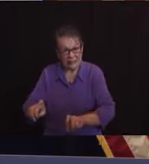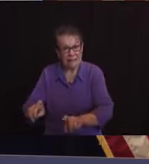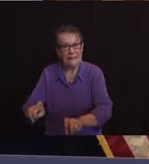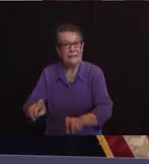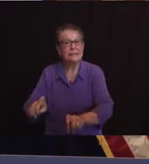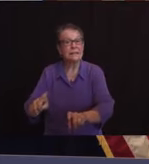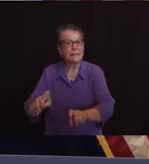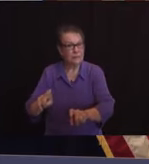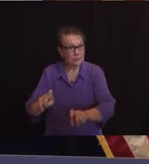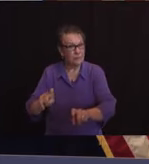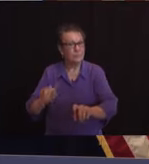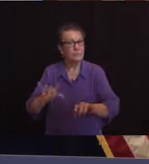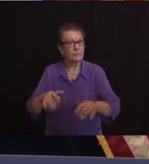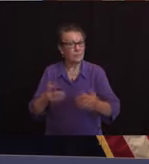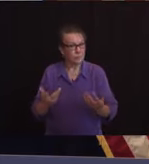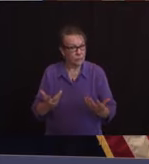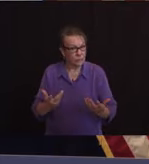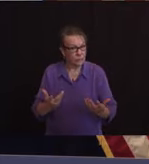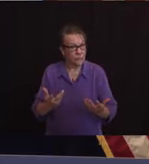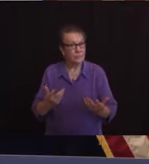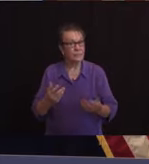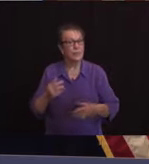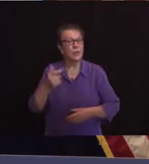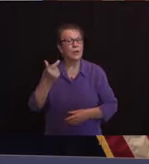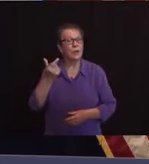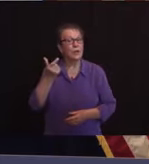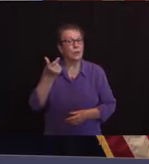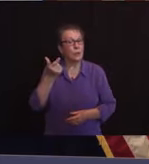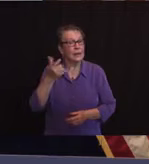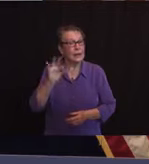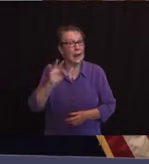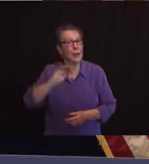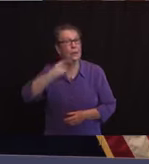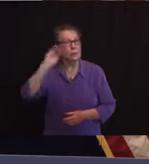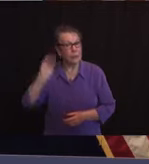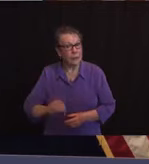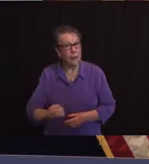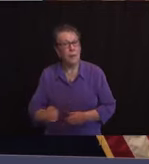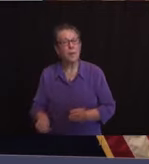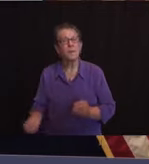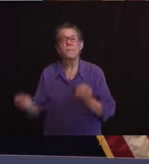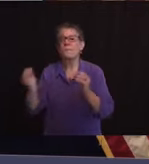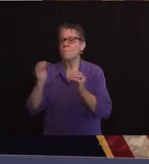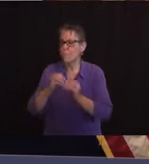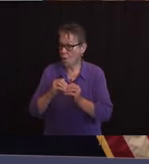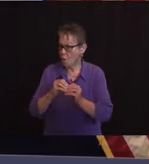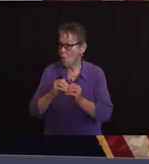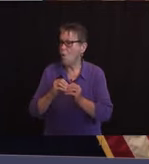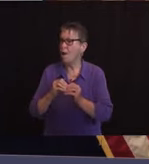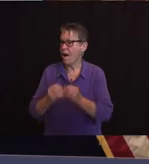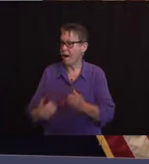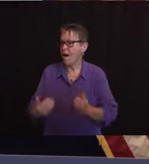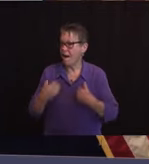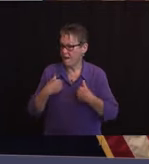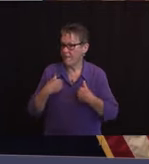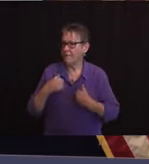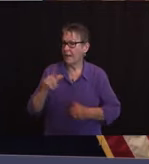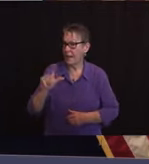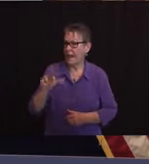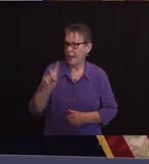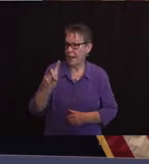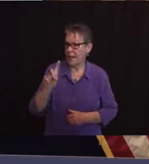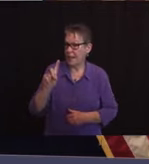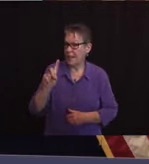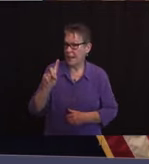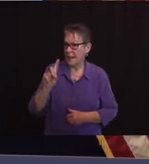of 29% over the prior year. It is critical that families reschedule any previously